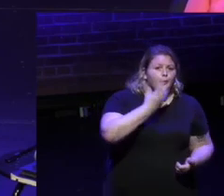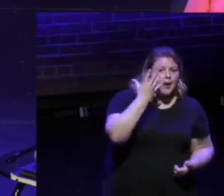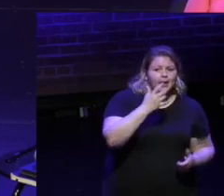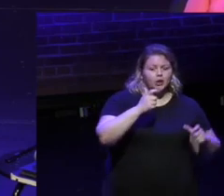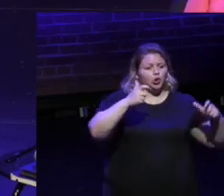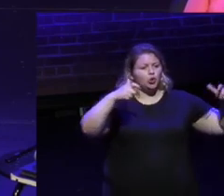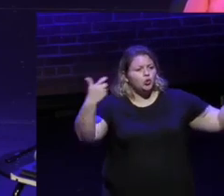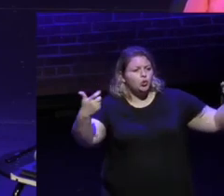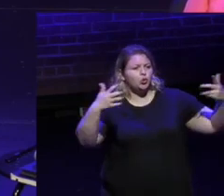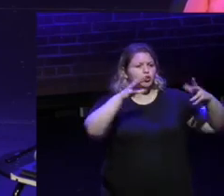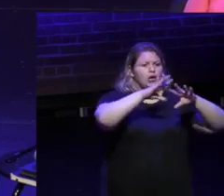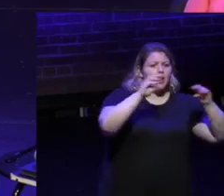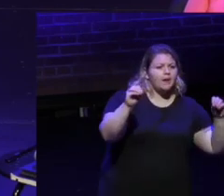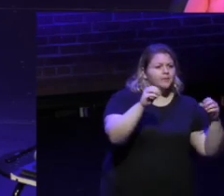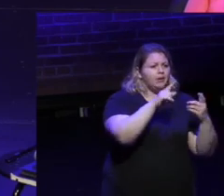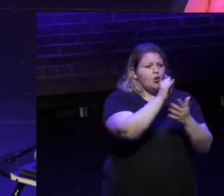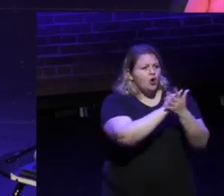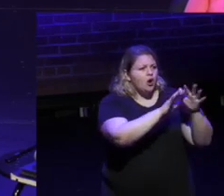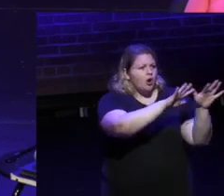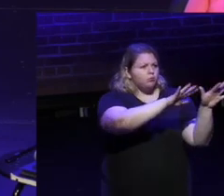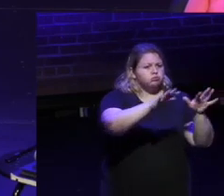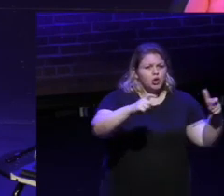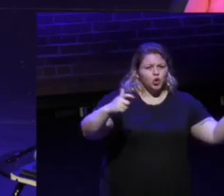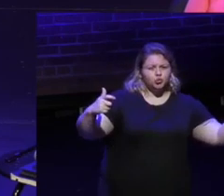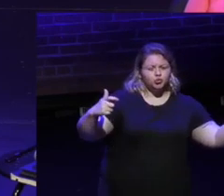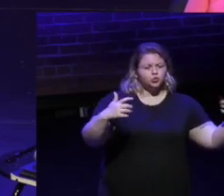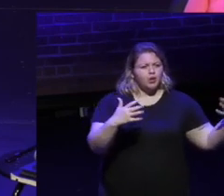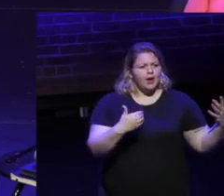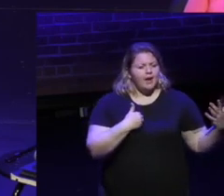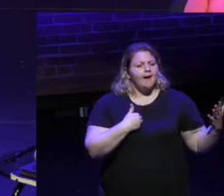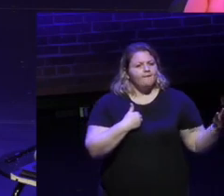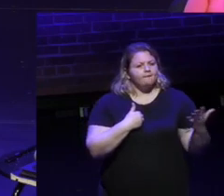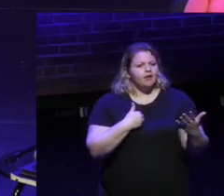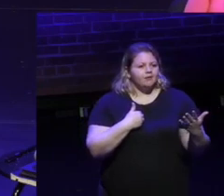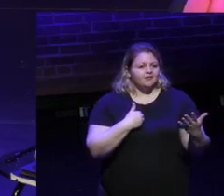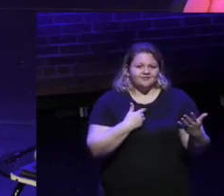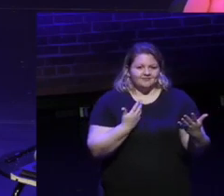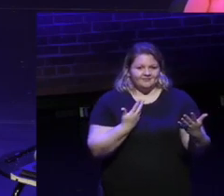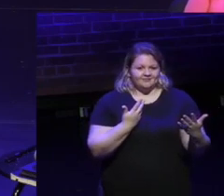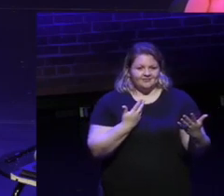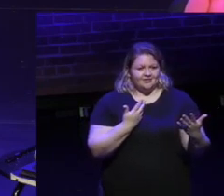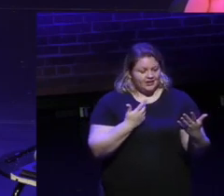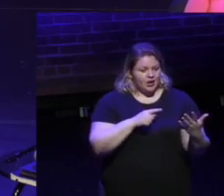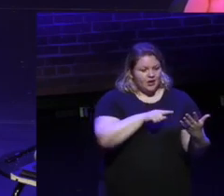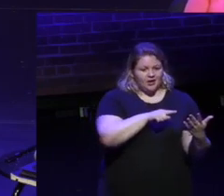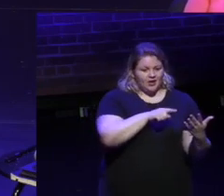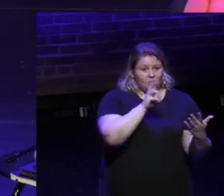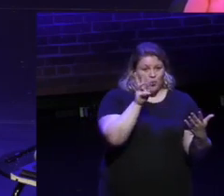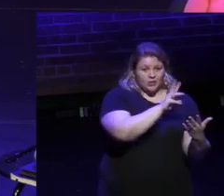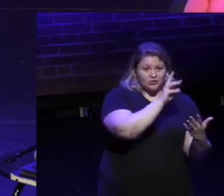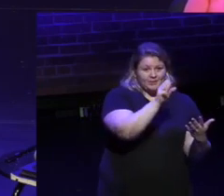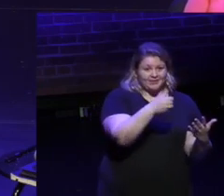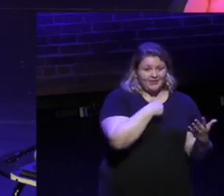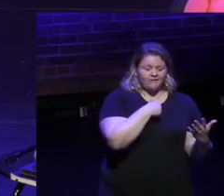organizations that have dominated the scene, so to speak, in Massachusetts are also almost entirely based in Boston. There's a